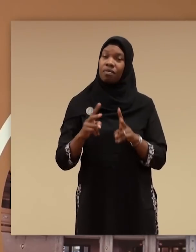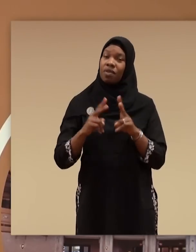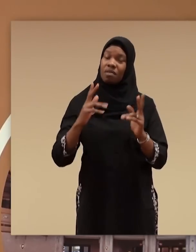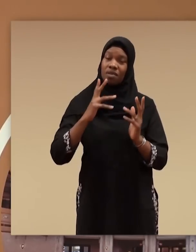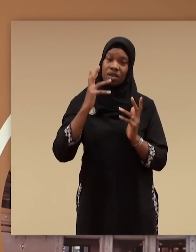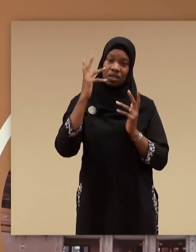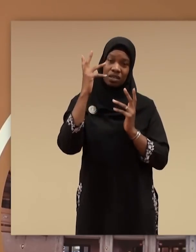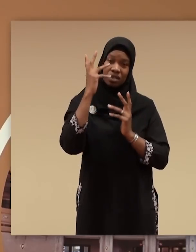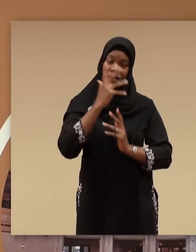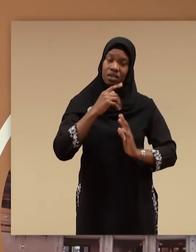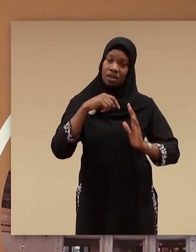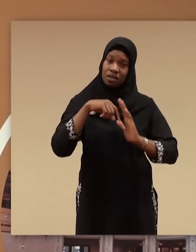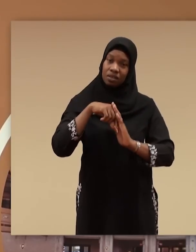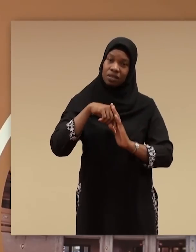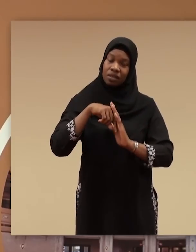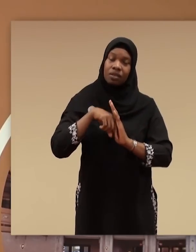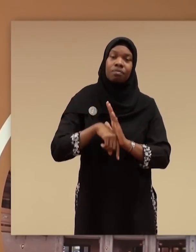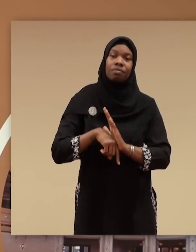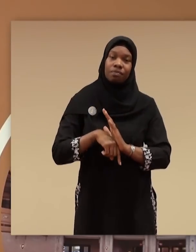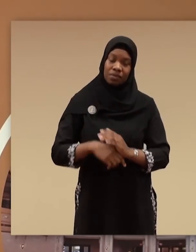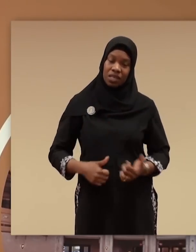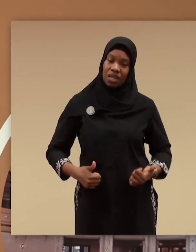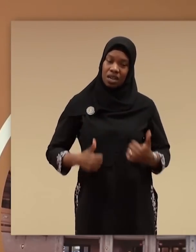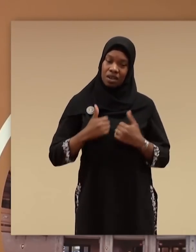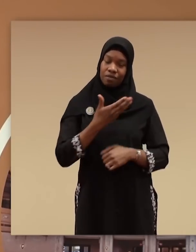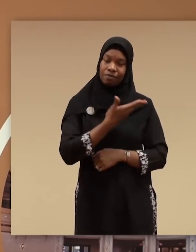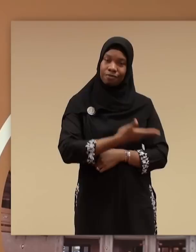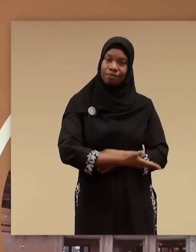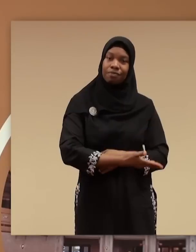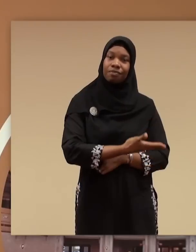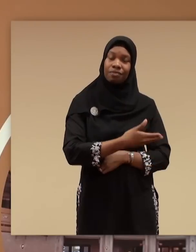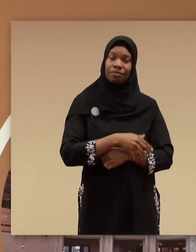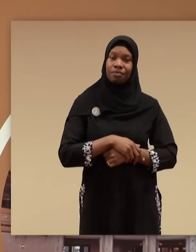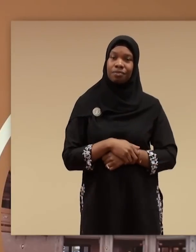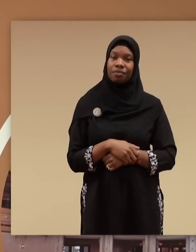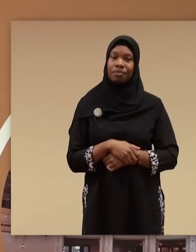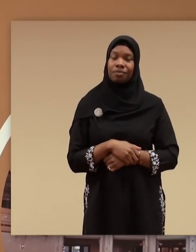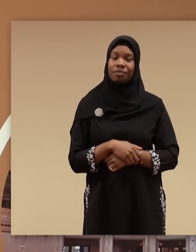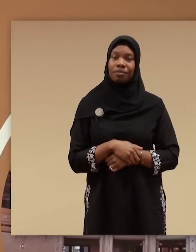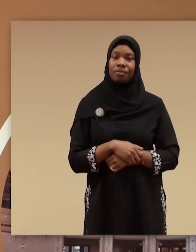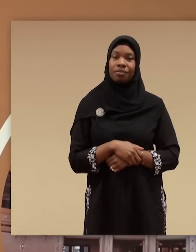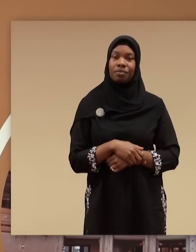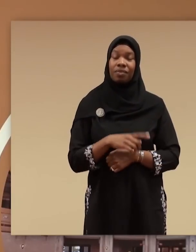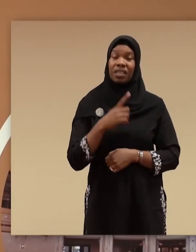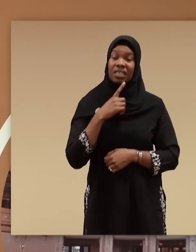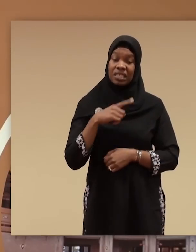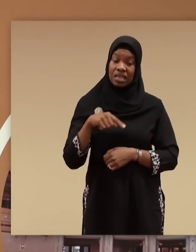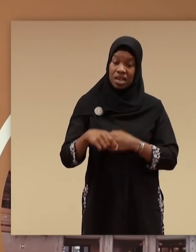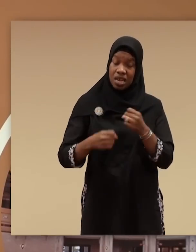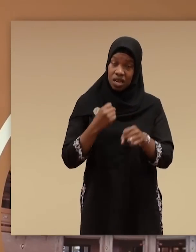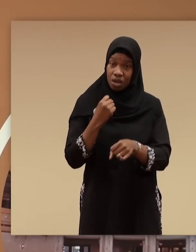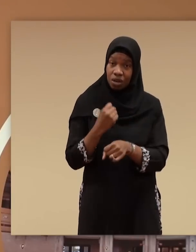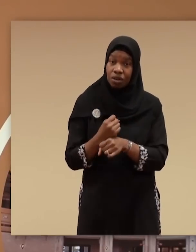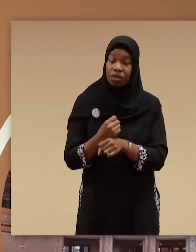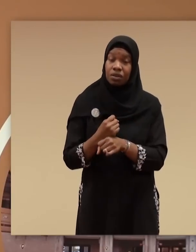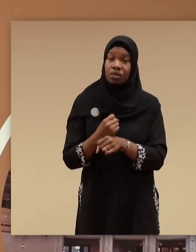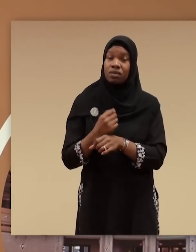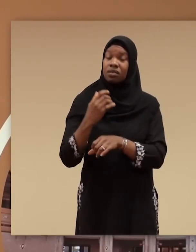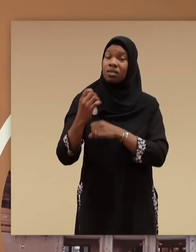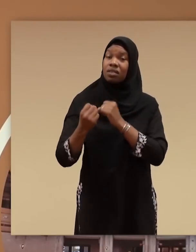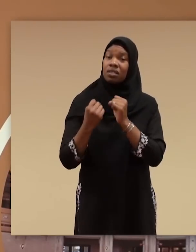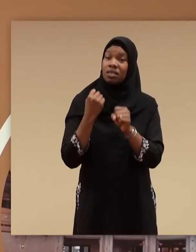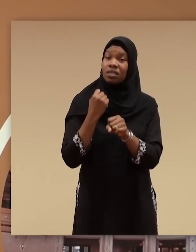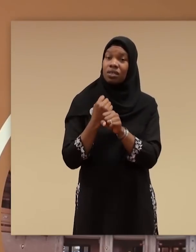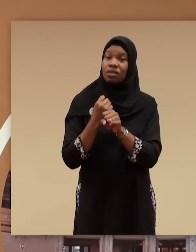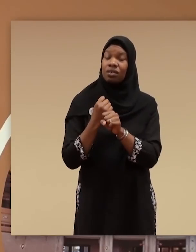the life of Muhammad sallallahu alaihi wasallam. Even he called the year of